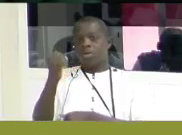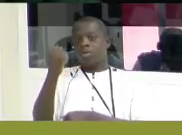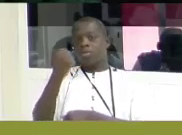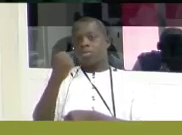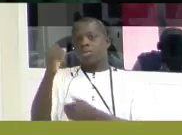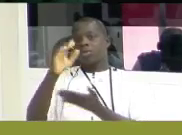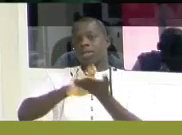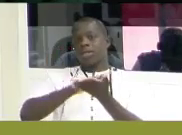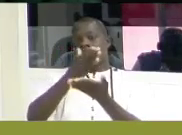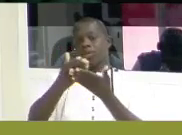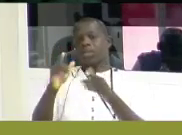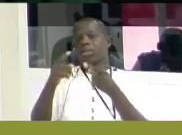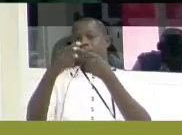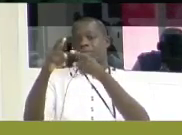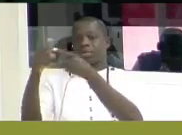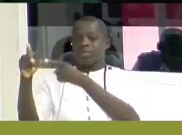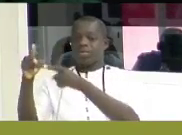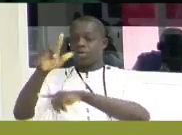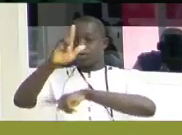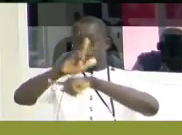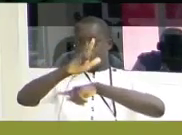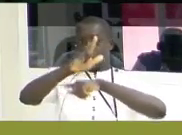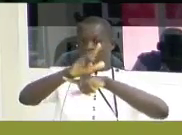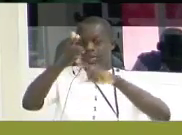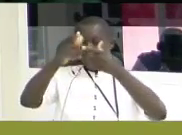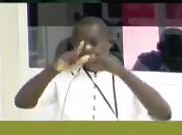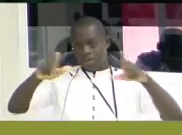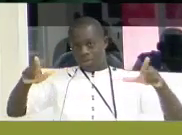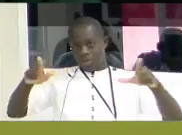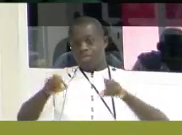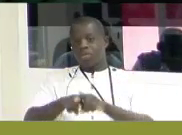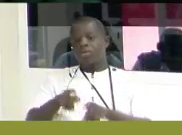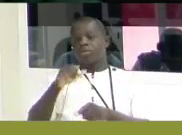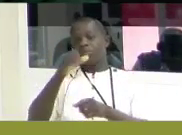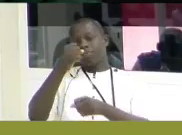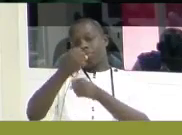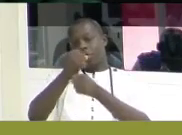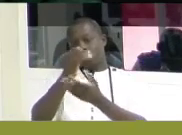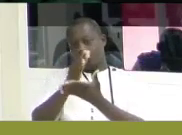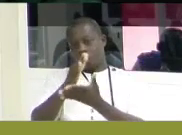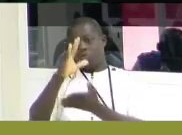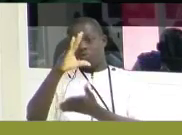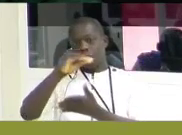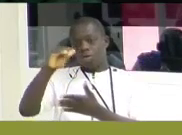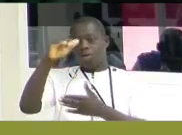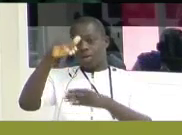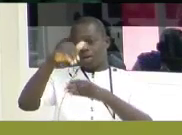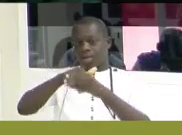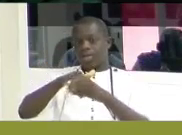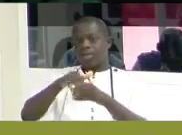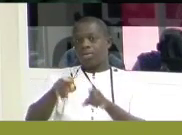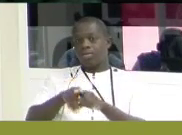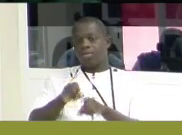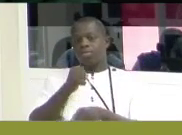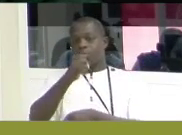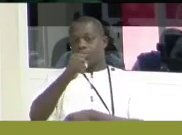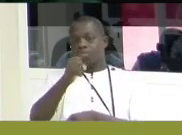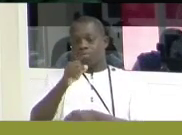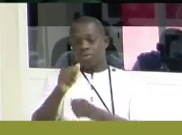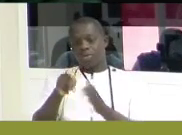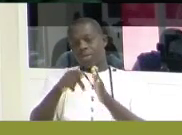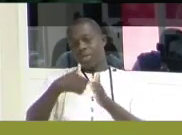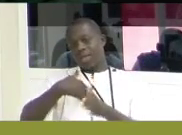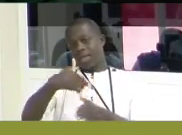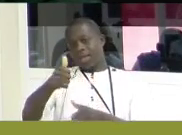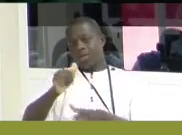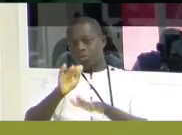various local languages. Just make sure you speak also into the microphone. Can you kindly wait until I have finished